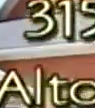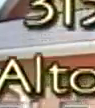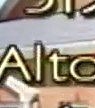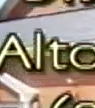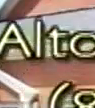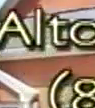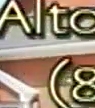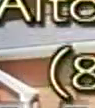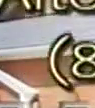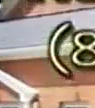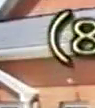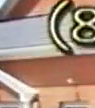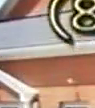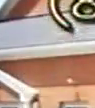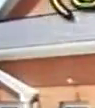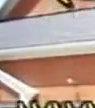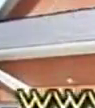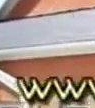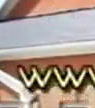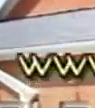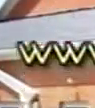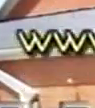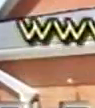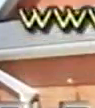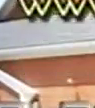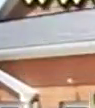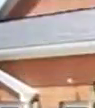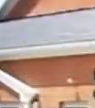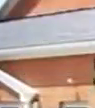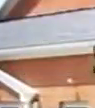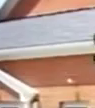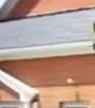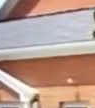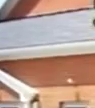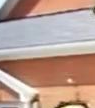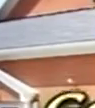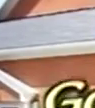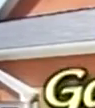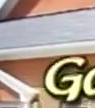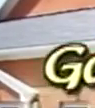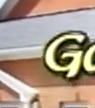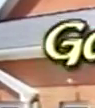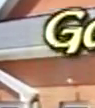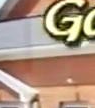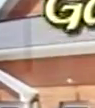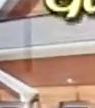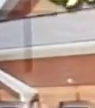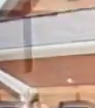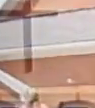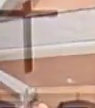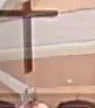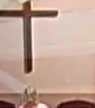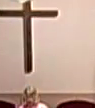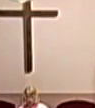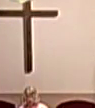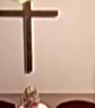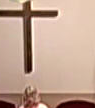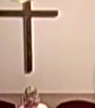Park section of the city. As you participate in today's broadcast, may the Lord challenge your heart with the Word.